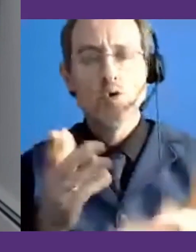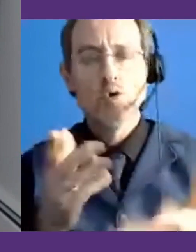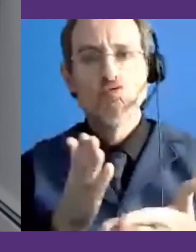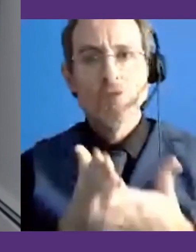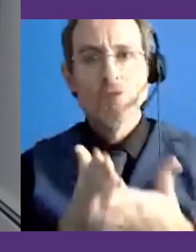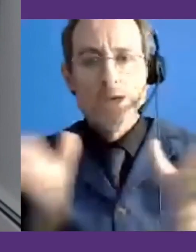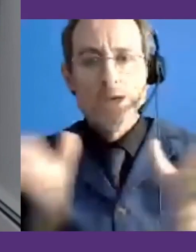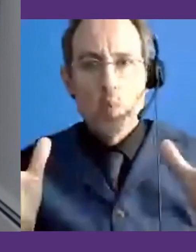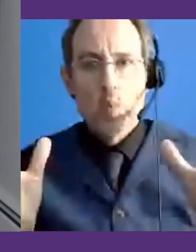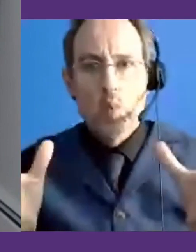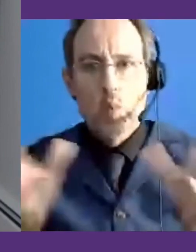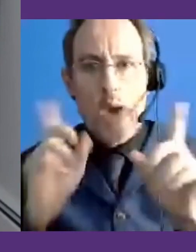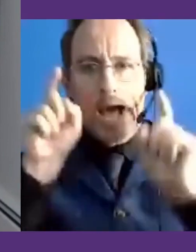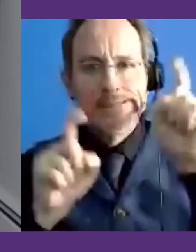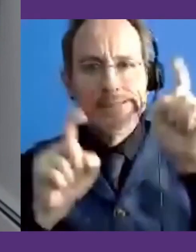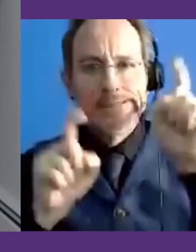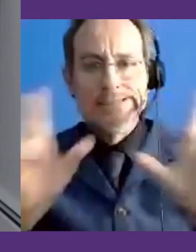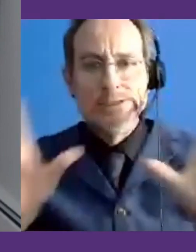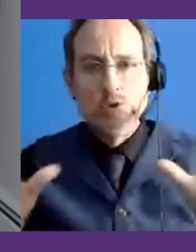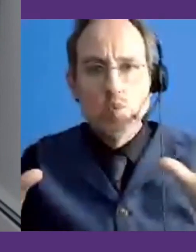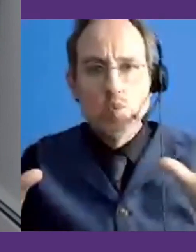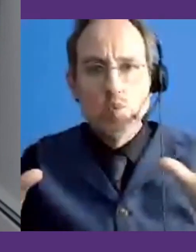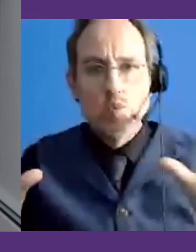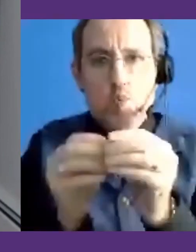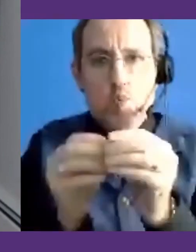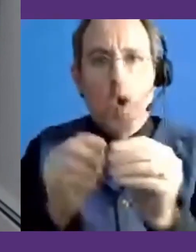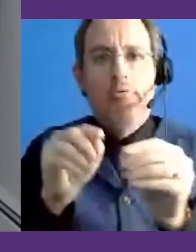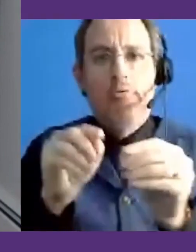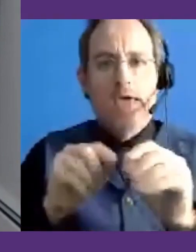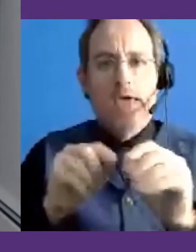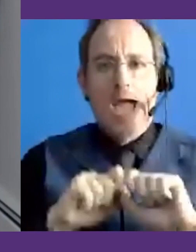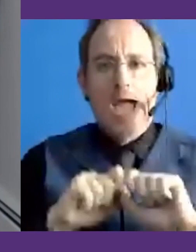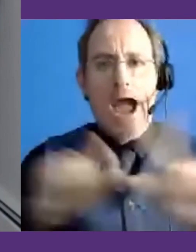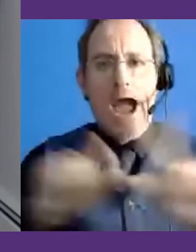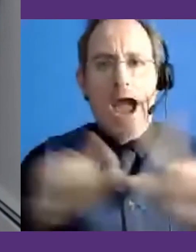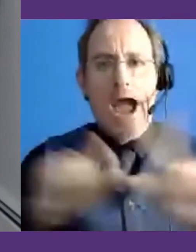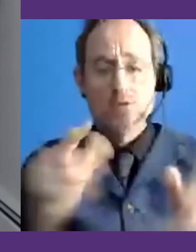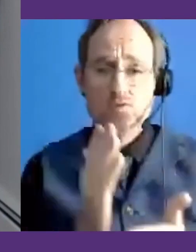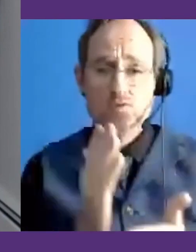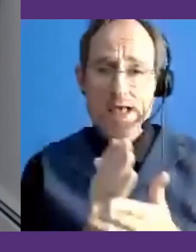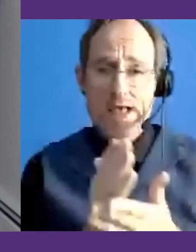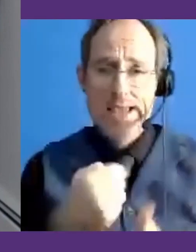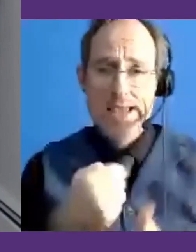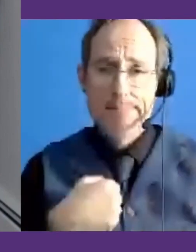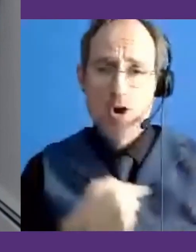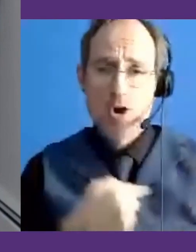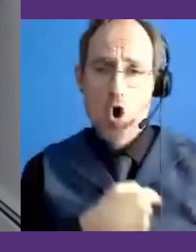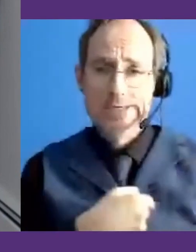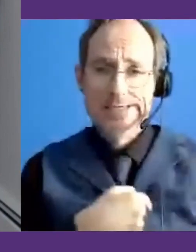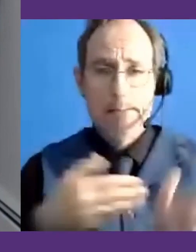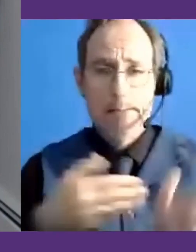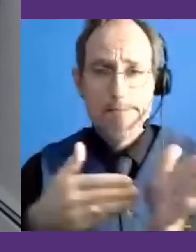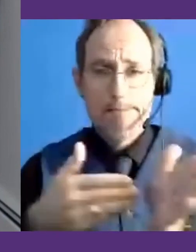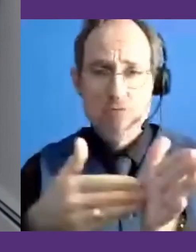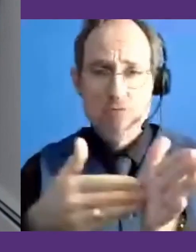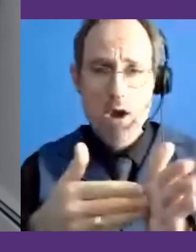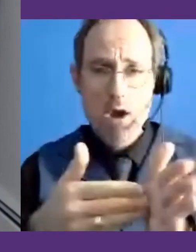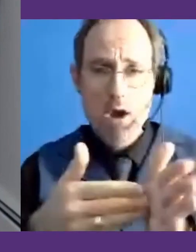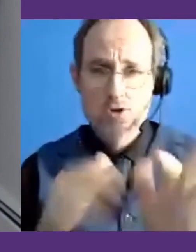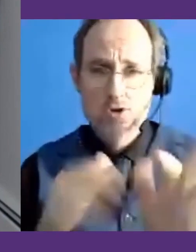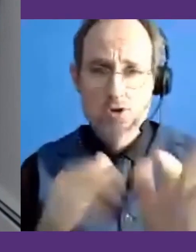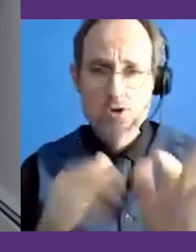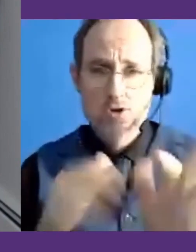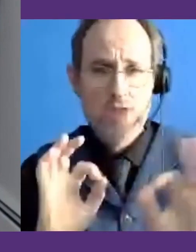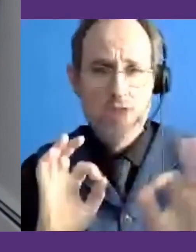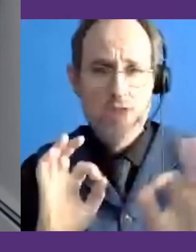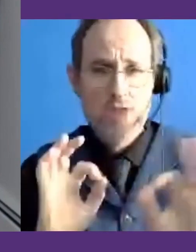there. I've had really, honestly, no barriers whatsoever. The only barriers I've had is